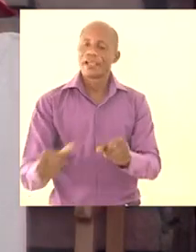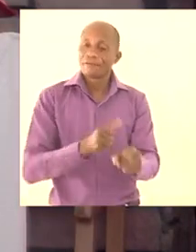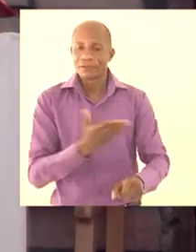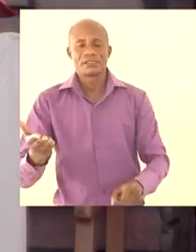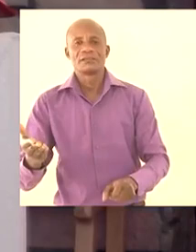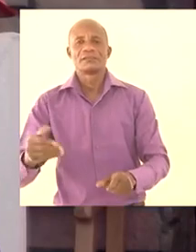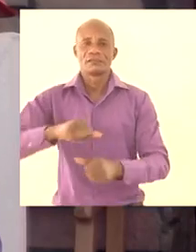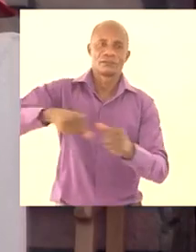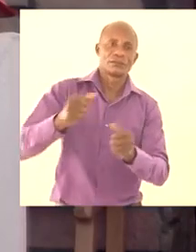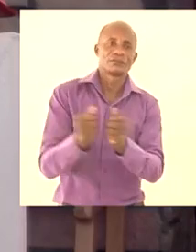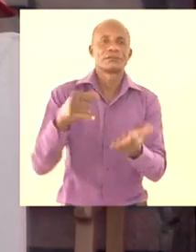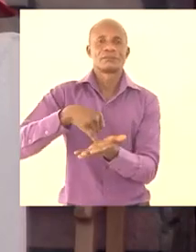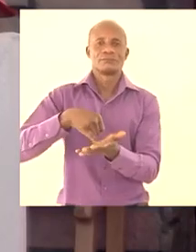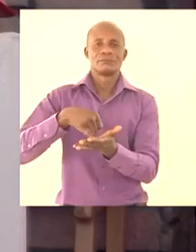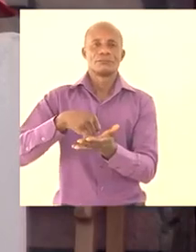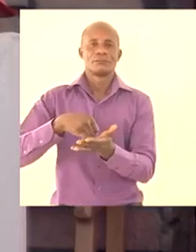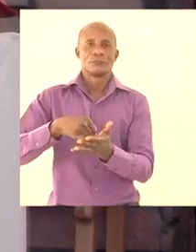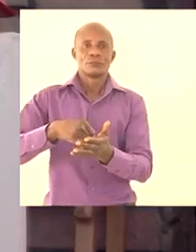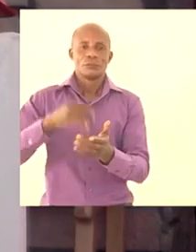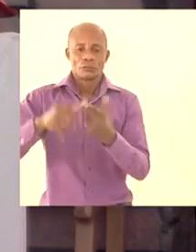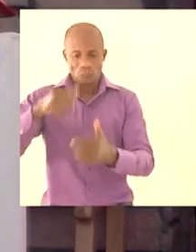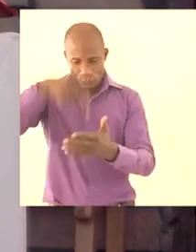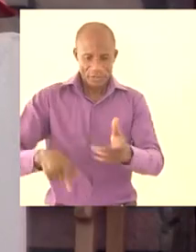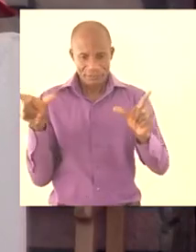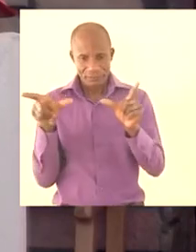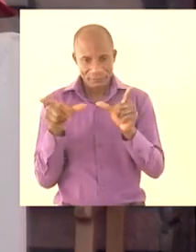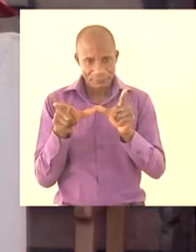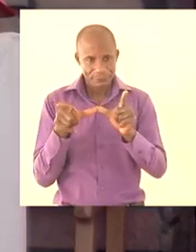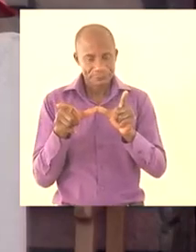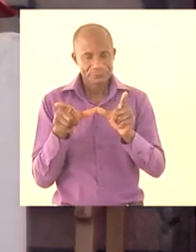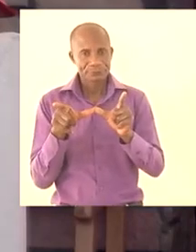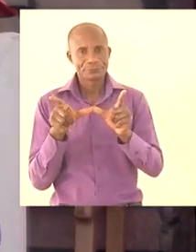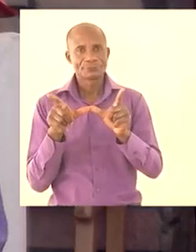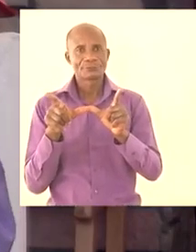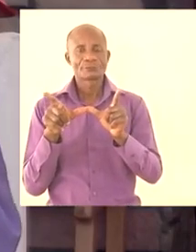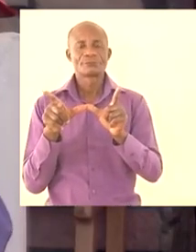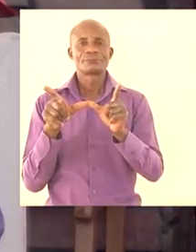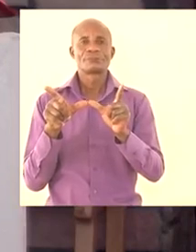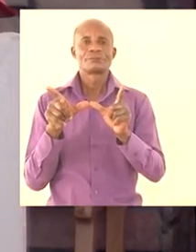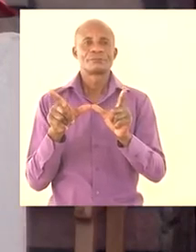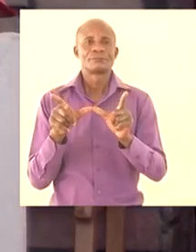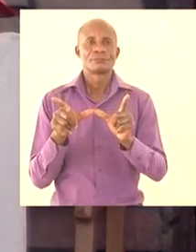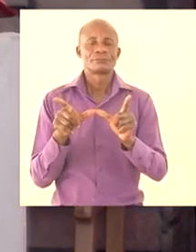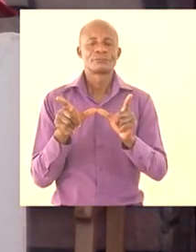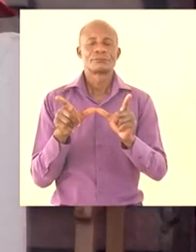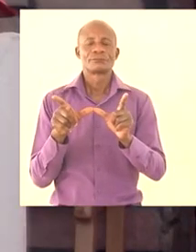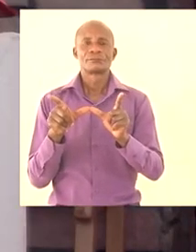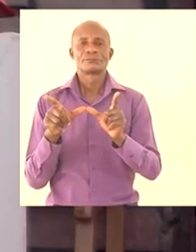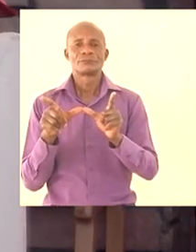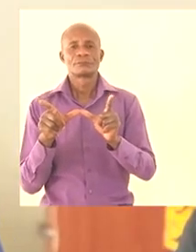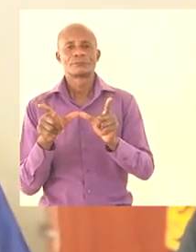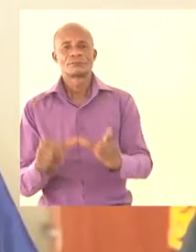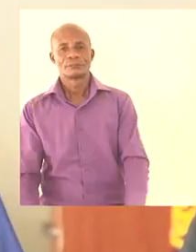Lord. So, to what extent? Okay, let me ask you. Let me wait for him to answer that second